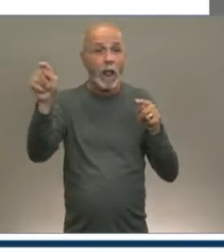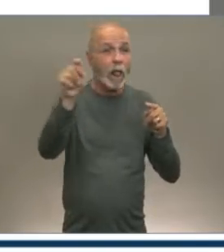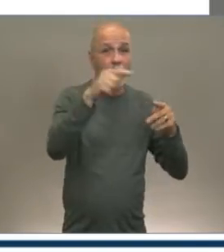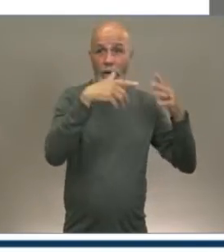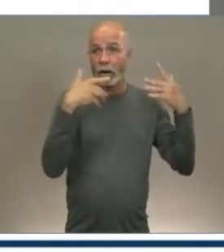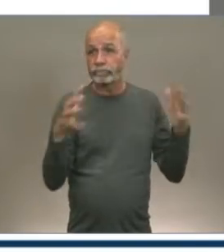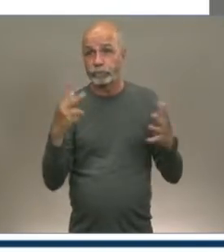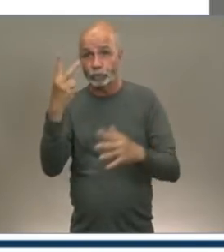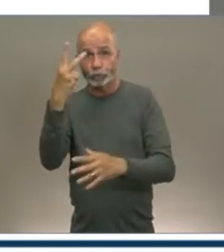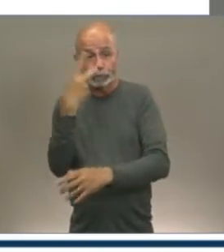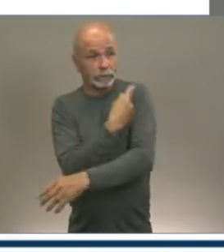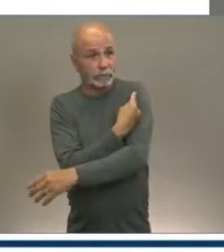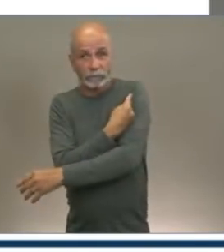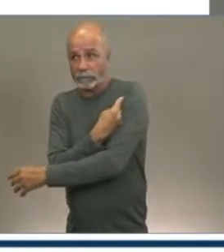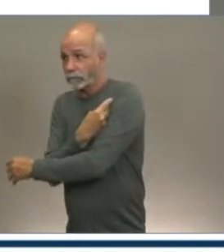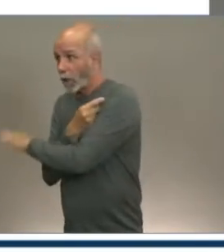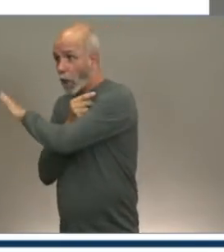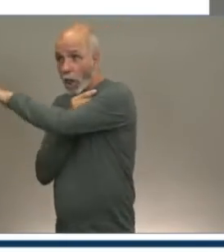start to modify